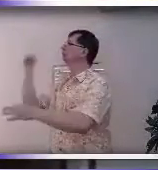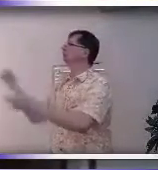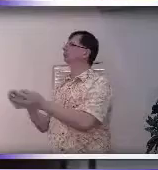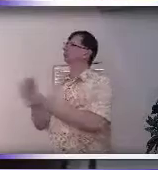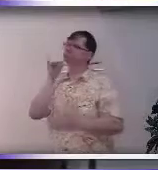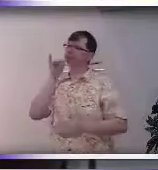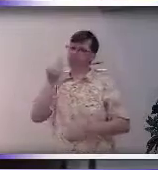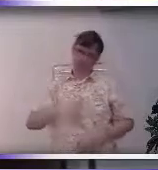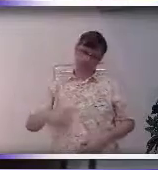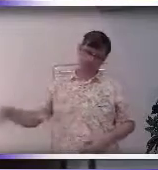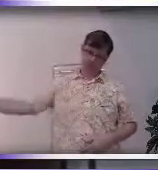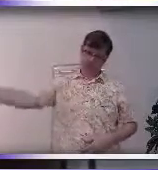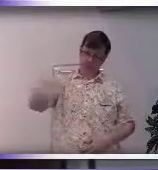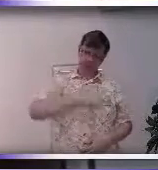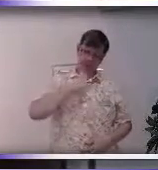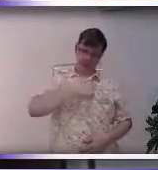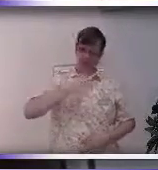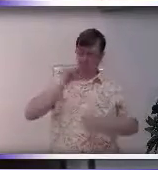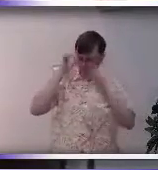of self-discovery.